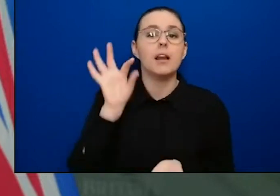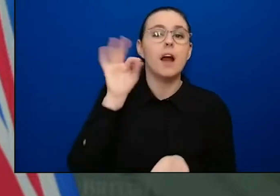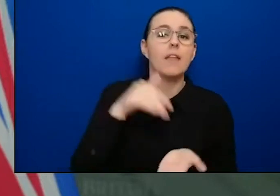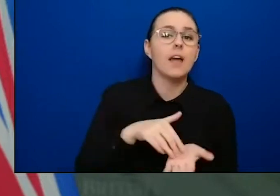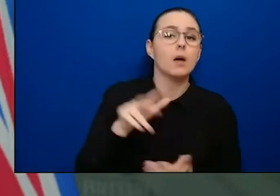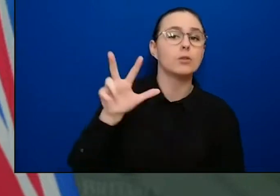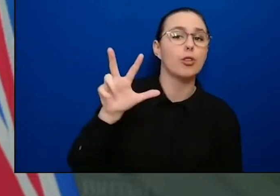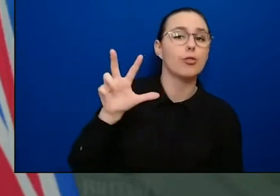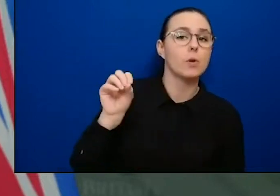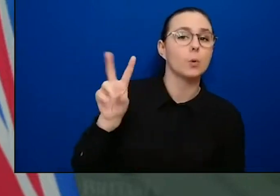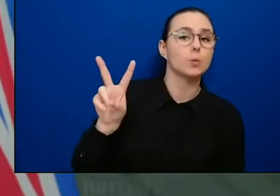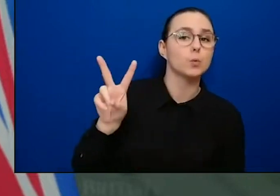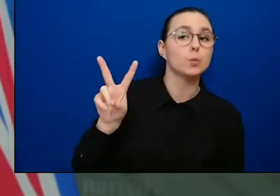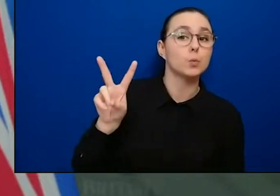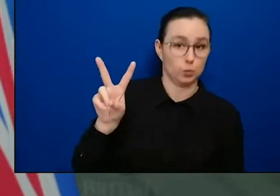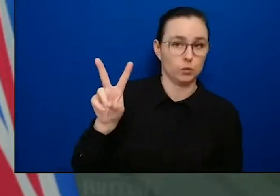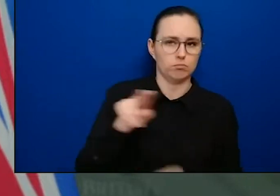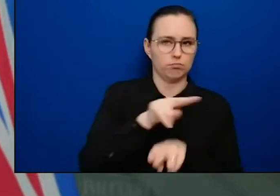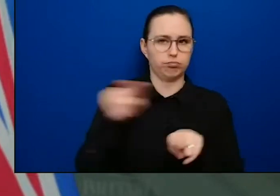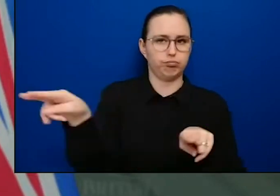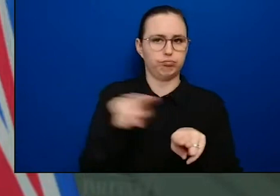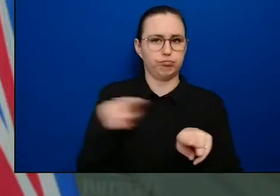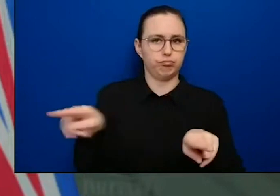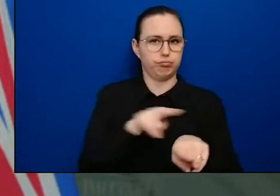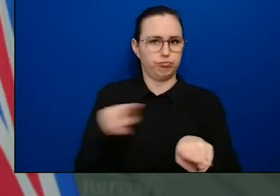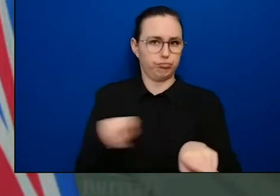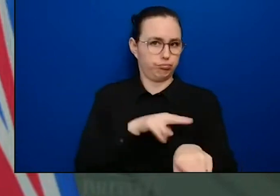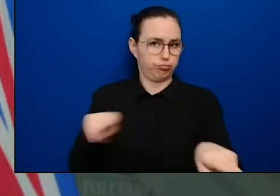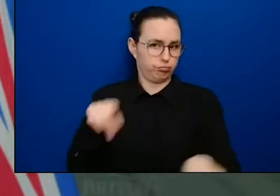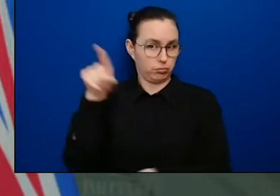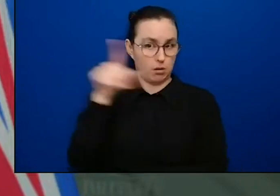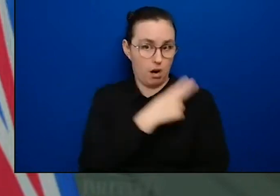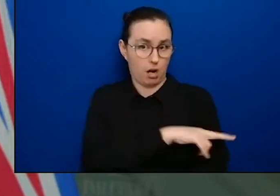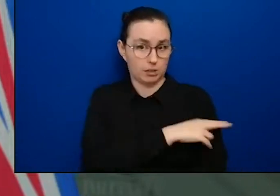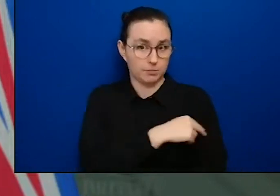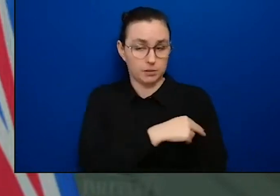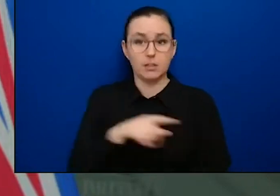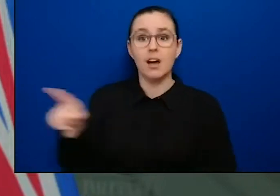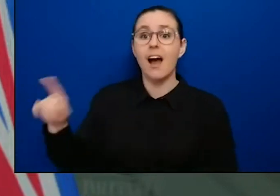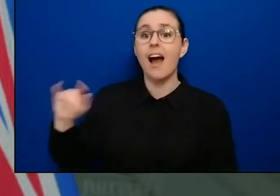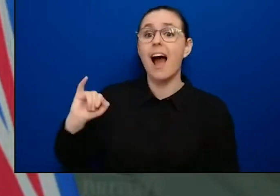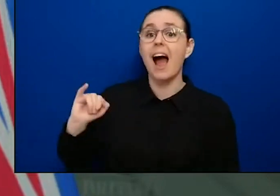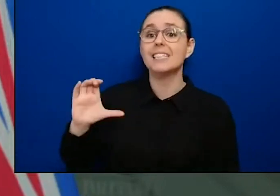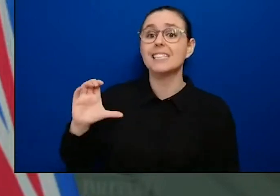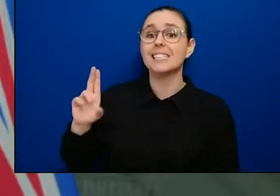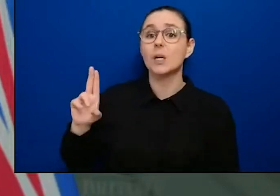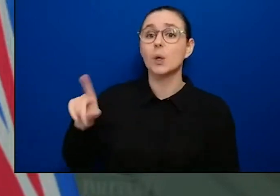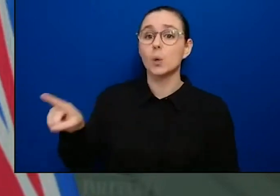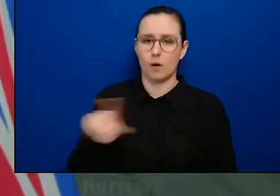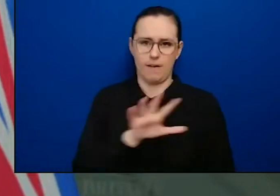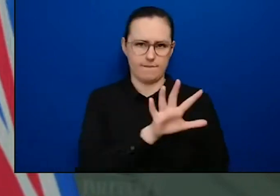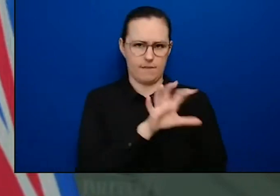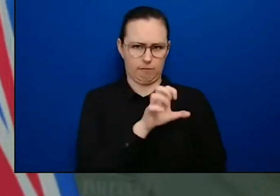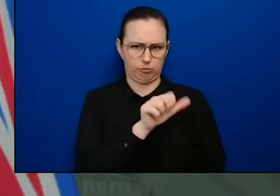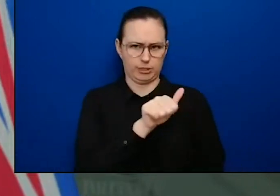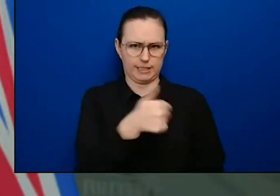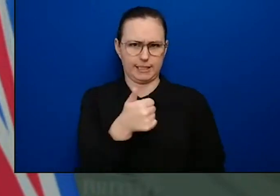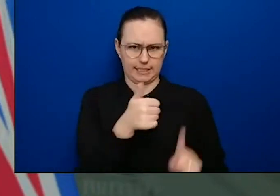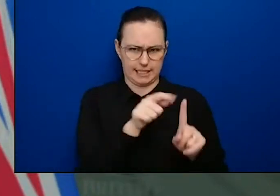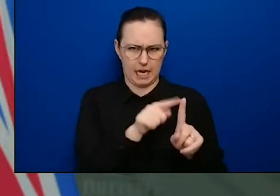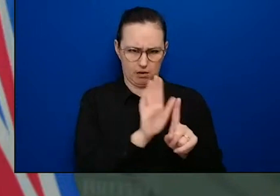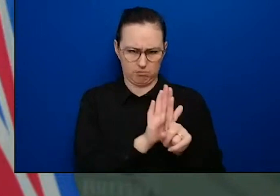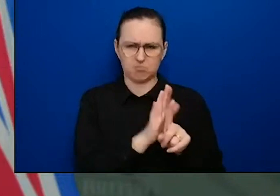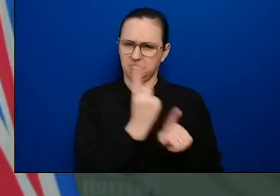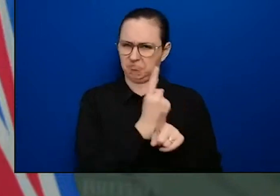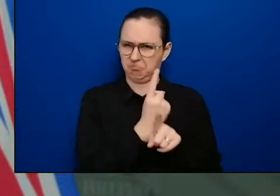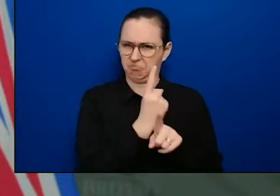who are inpatients in BC hospitals. In critical care, we have 510 base critical care beds, 218 surge critical